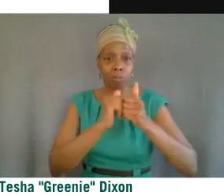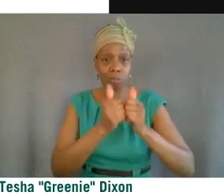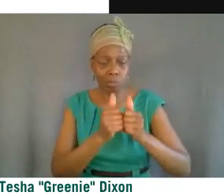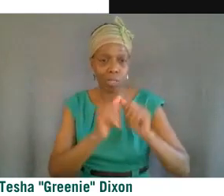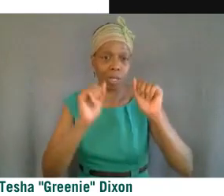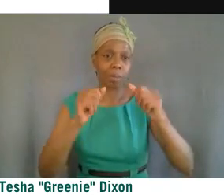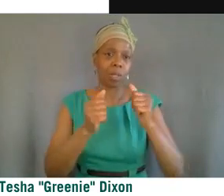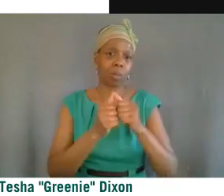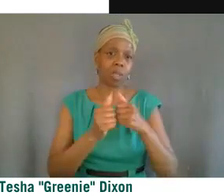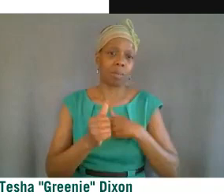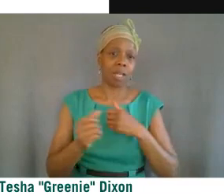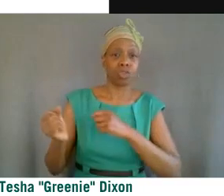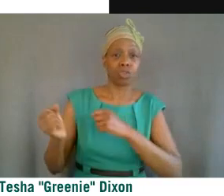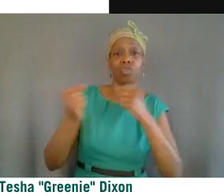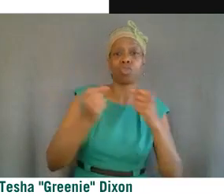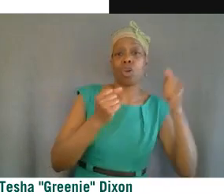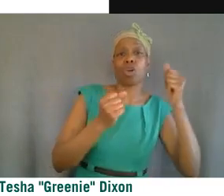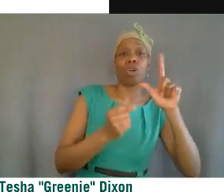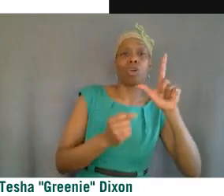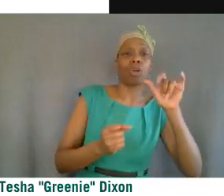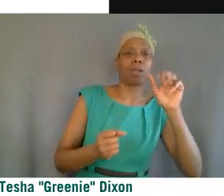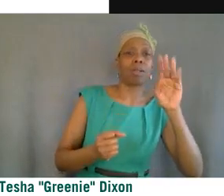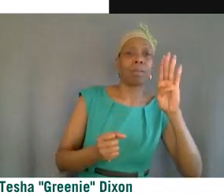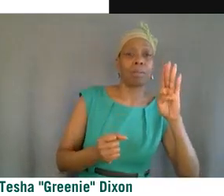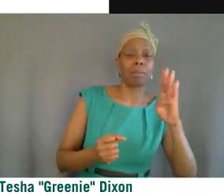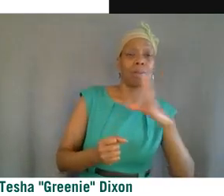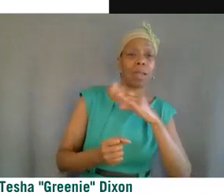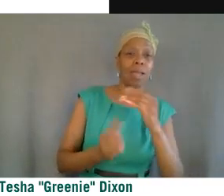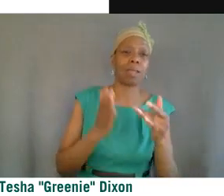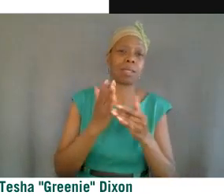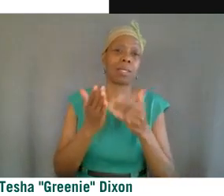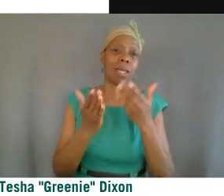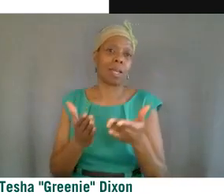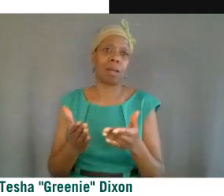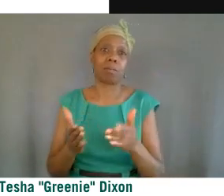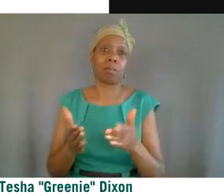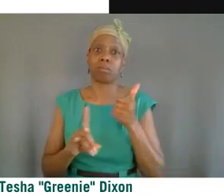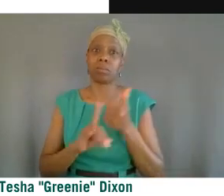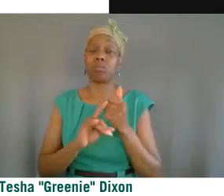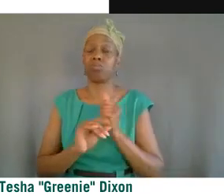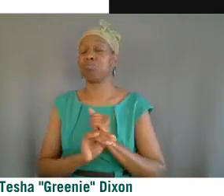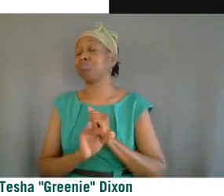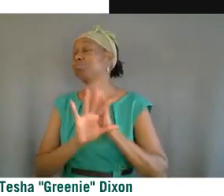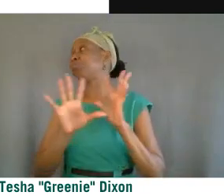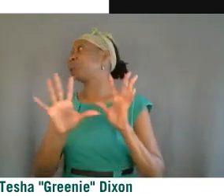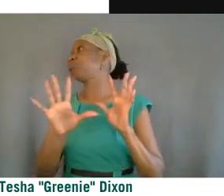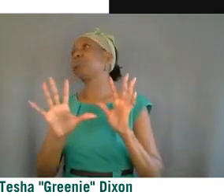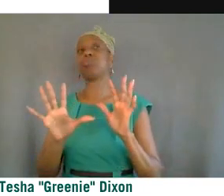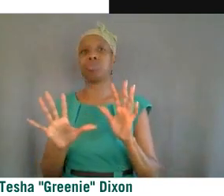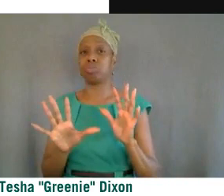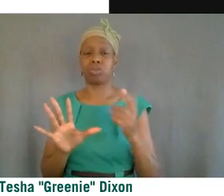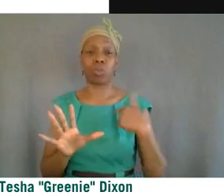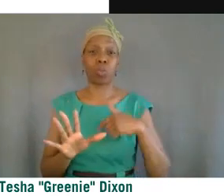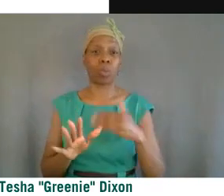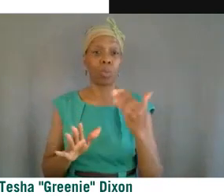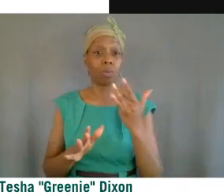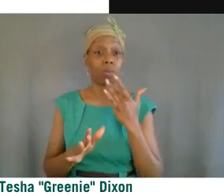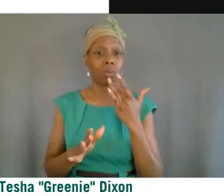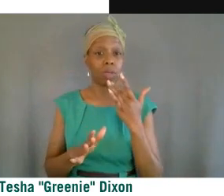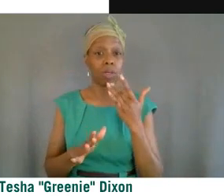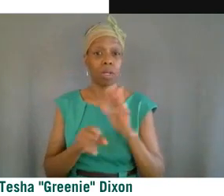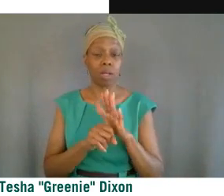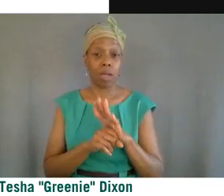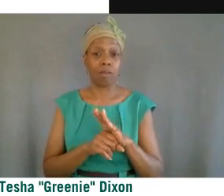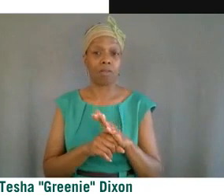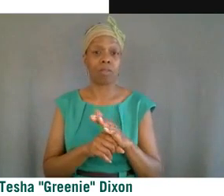my stronger limb. And the tech out there is fantastic. Yeah, we were fortunate enough, the foundation was fortunate enough to actually work